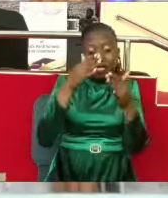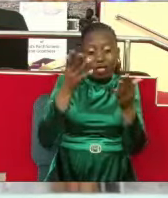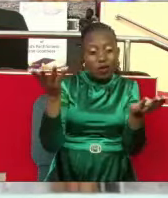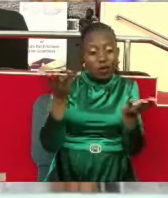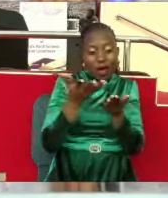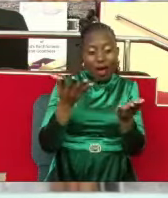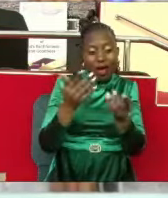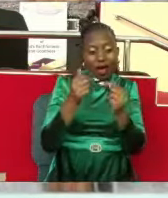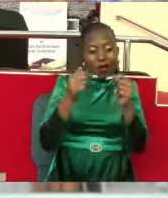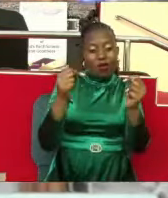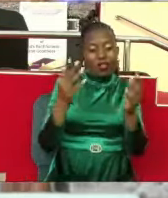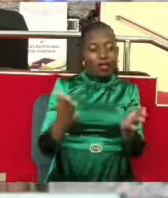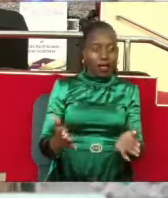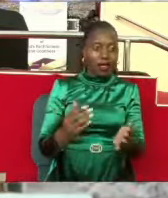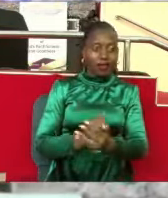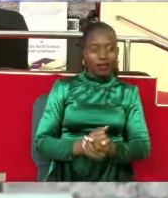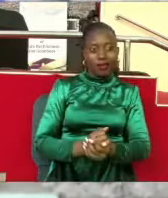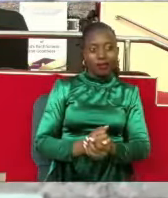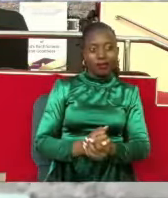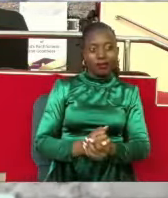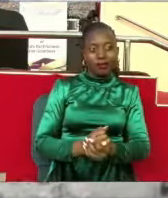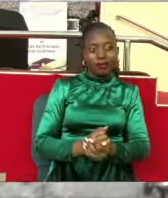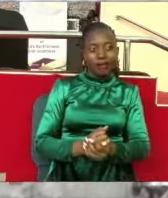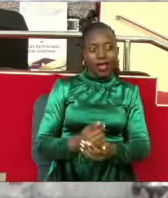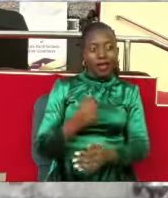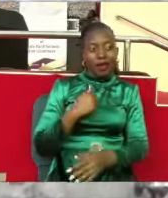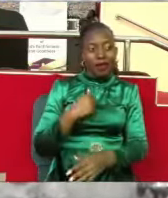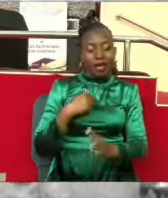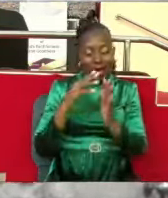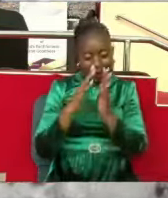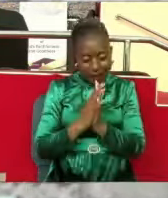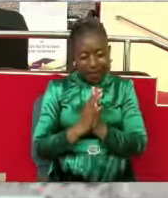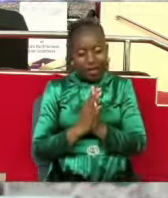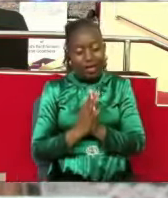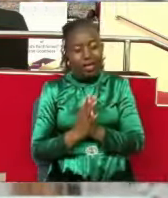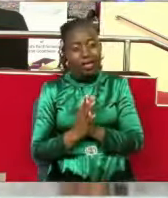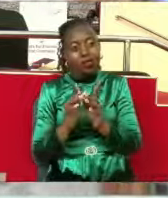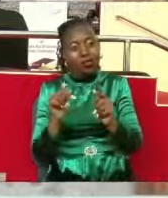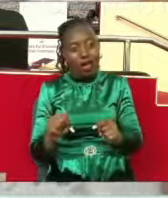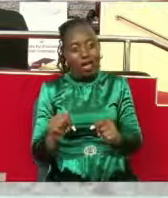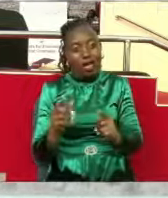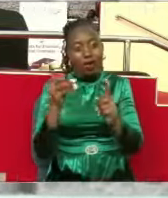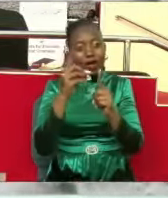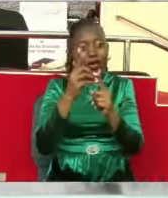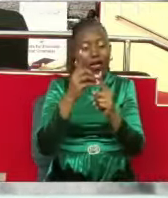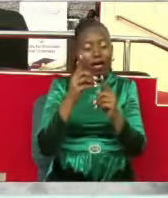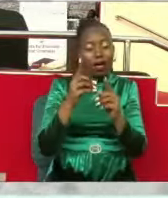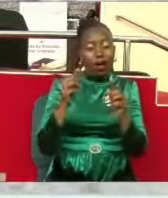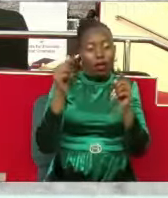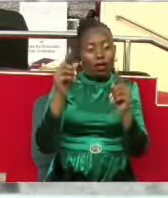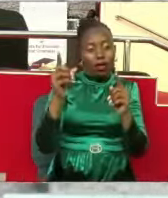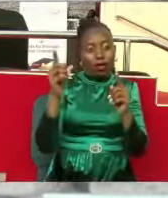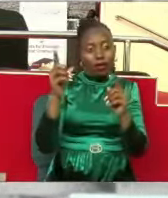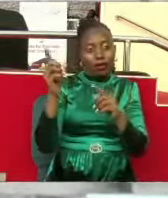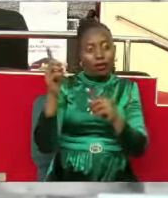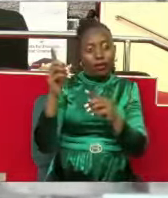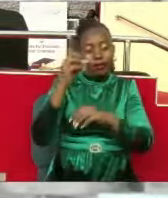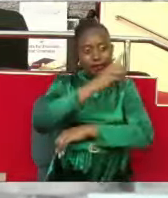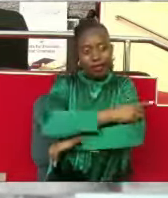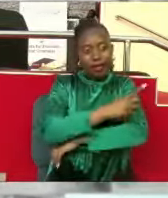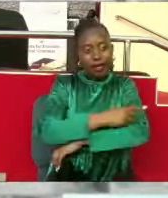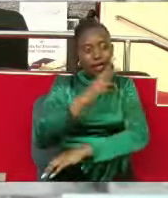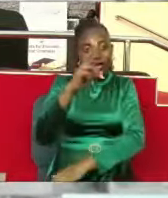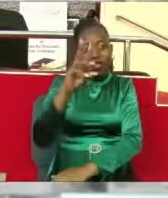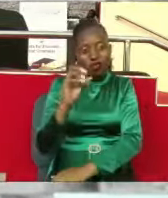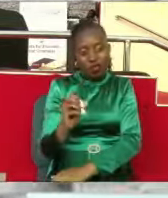wewe unachagua kuangalia maadui. How I pray that this 20th day. Na naomba siku ya leo. We will concentrate on the sumptuous meal that